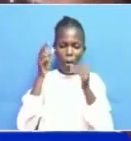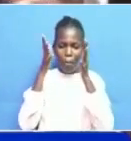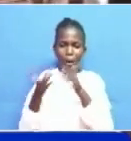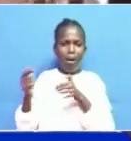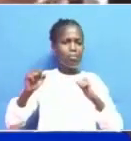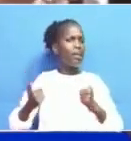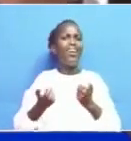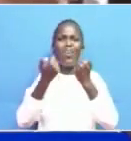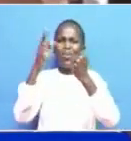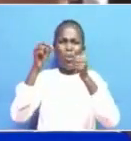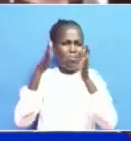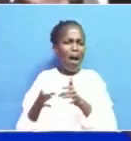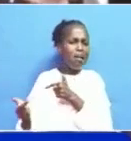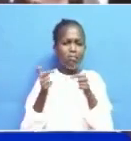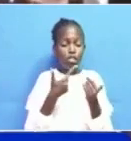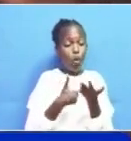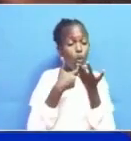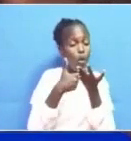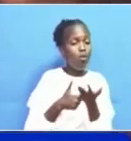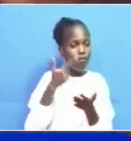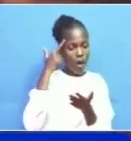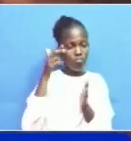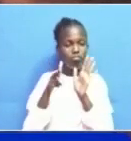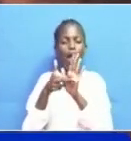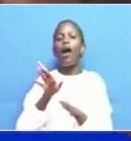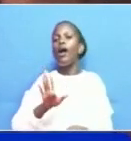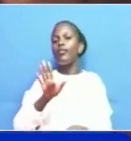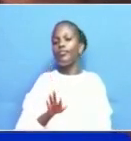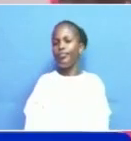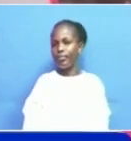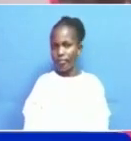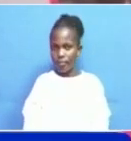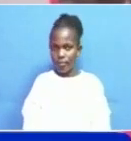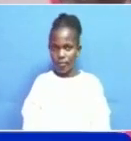comes to, you know, to talk on her behalf. Vilingwa mauvo kumva musini